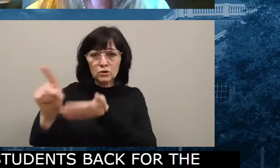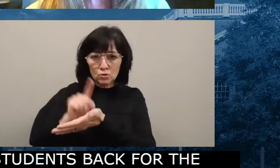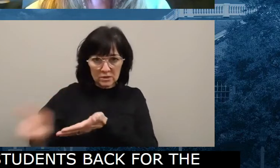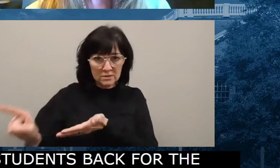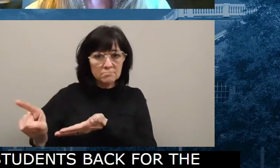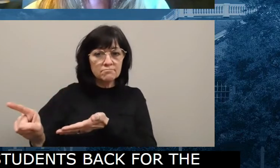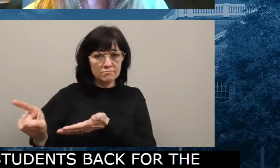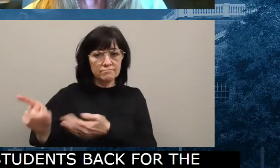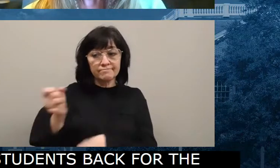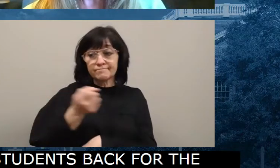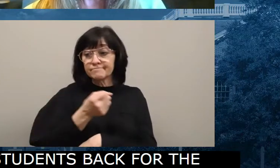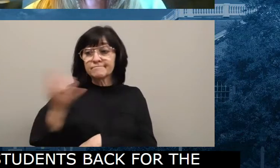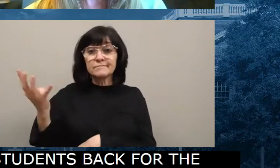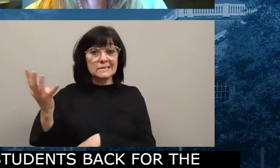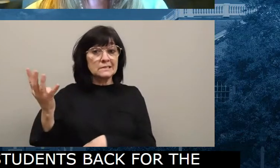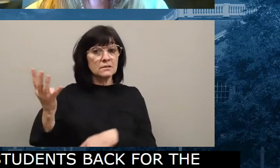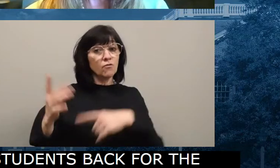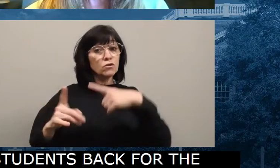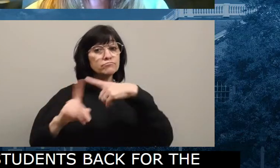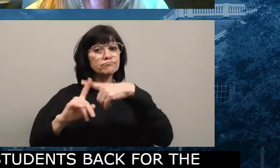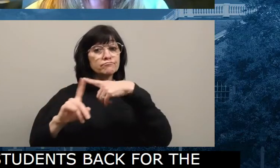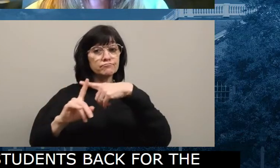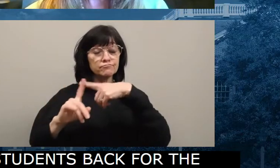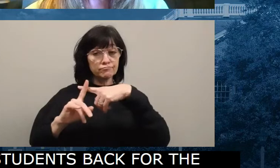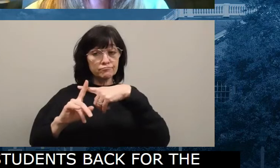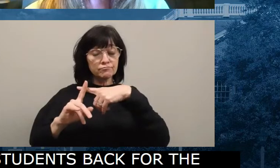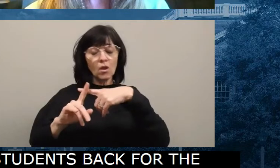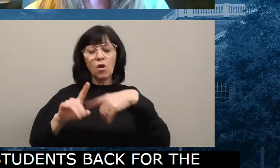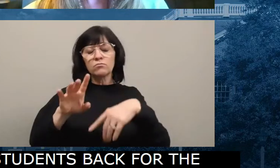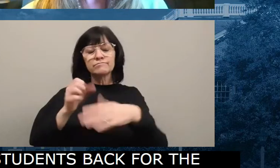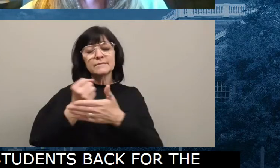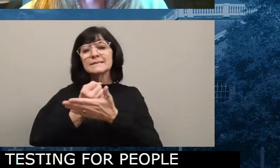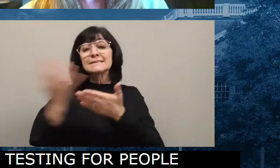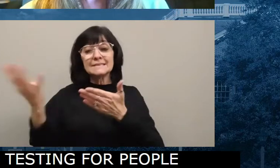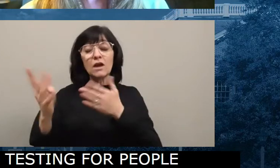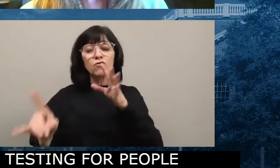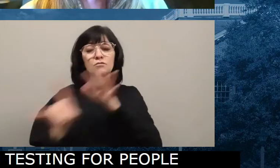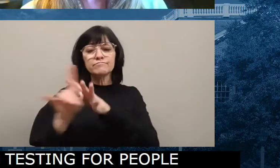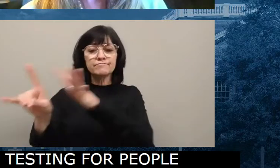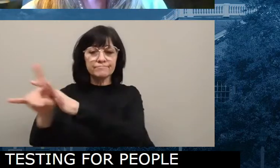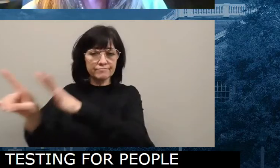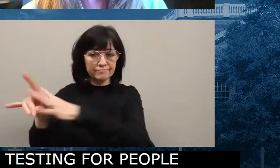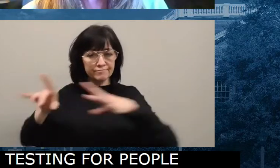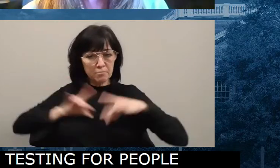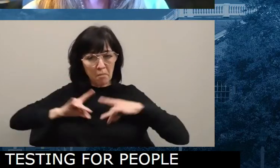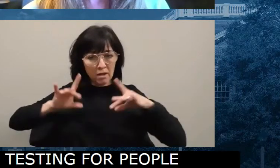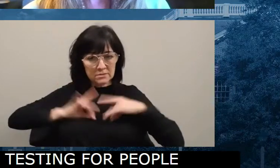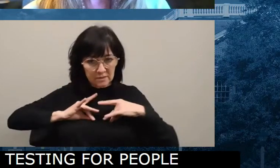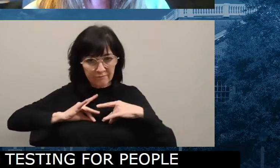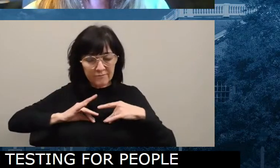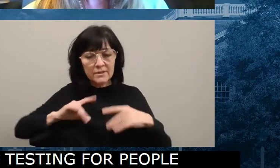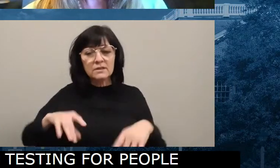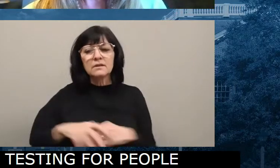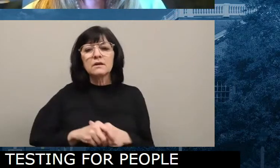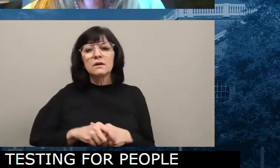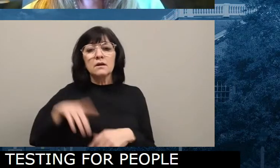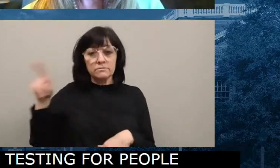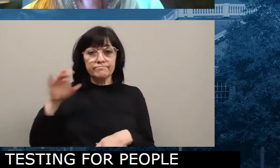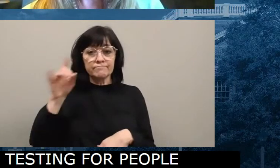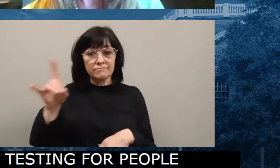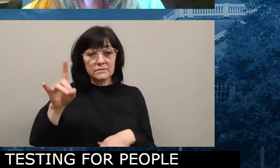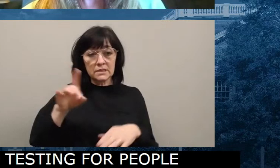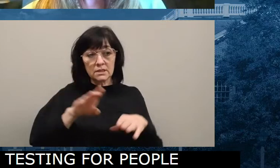and they identified multiple people. They utilized some empty residence hall rooms as well